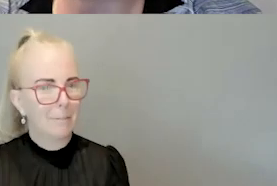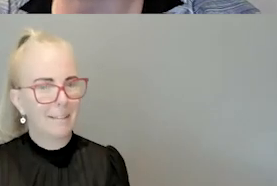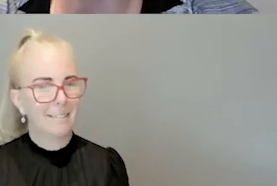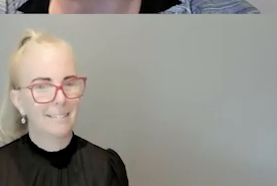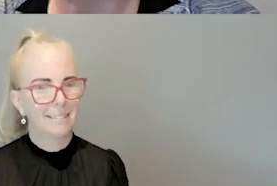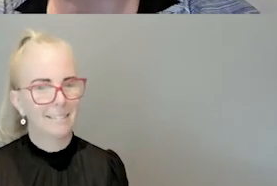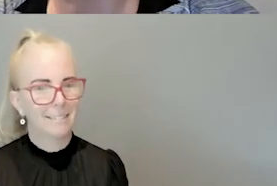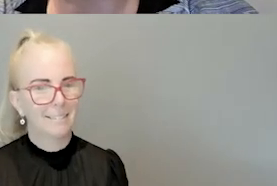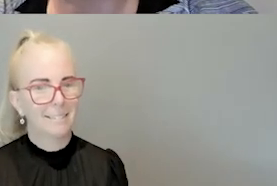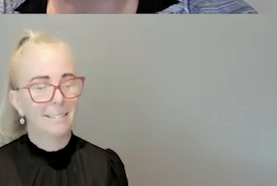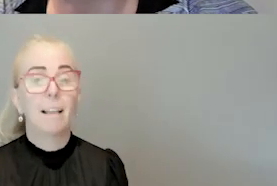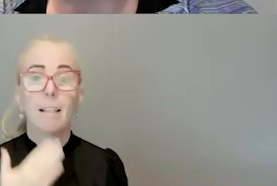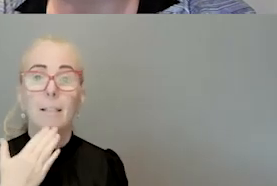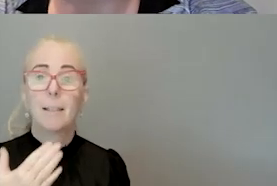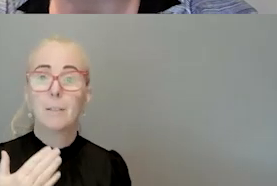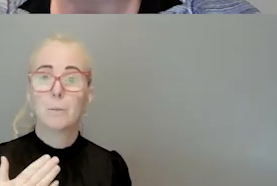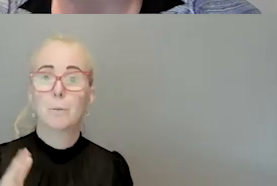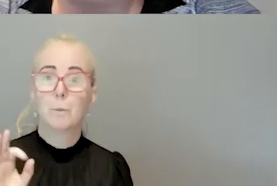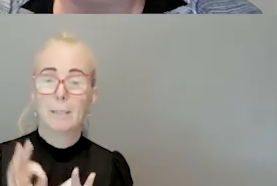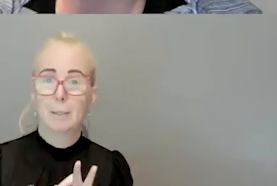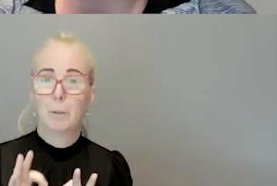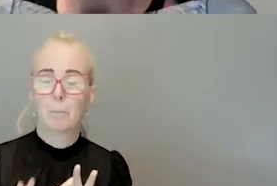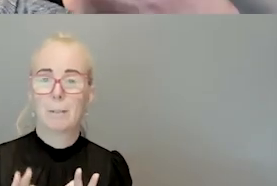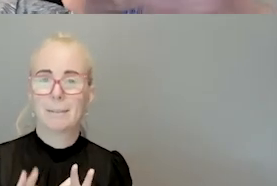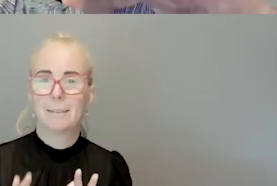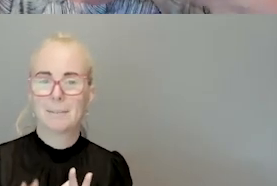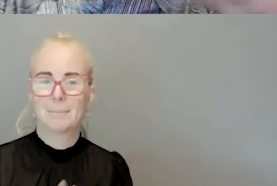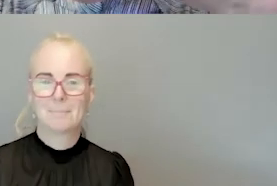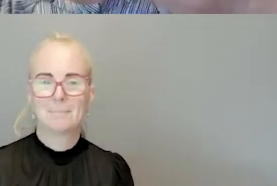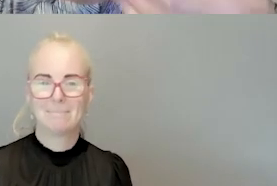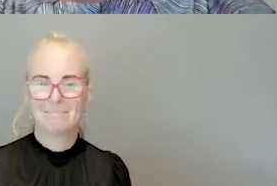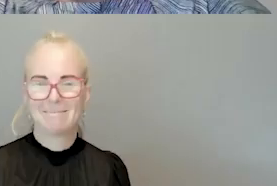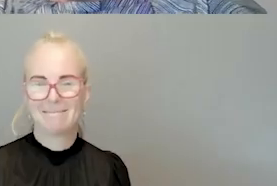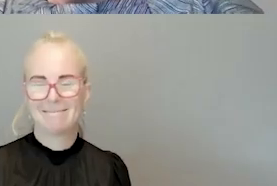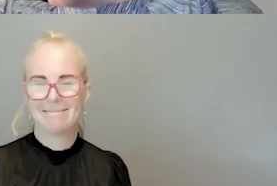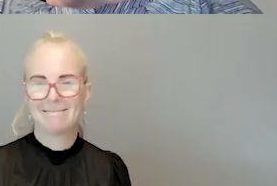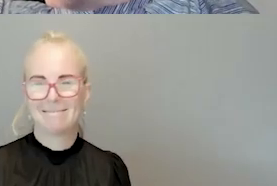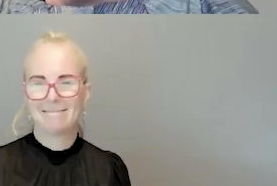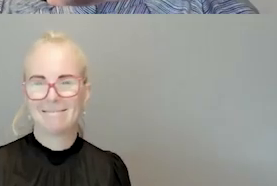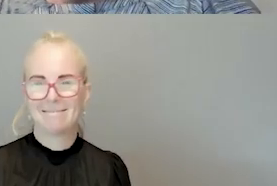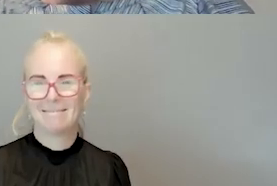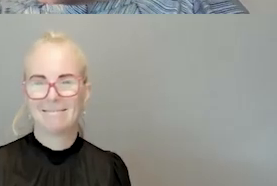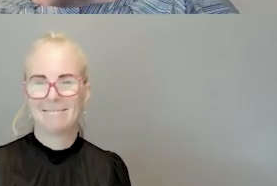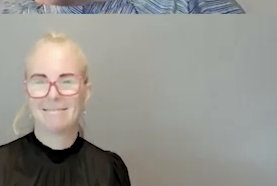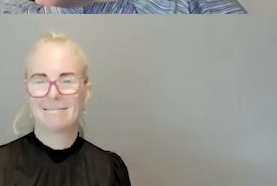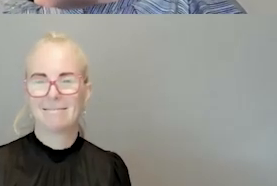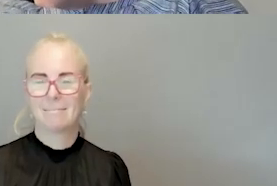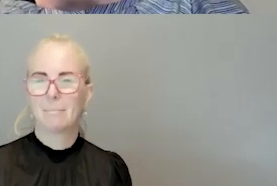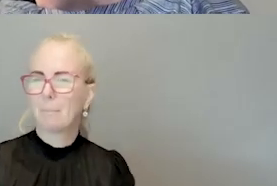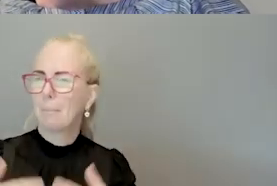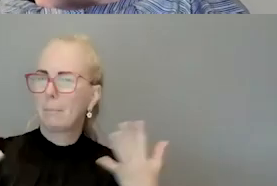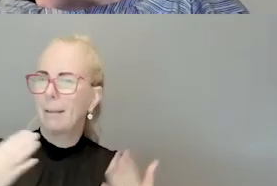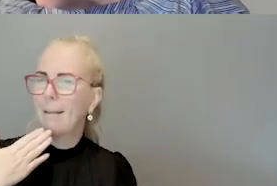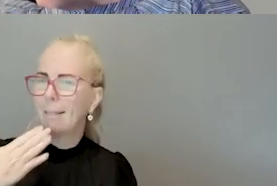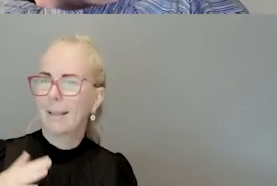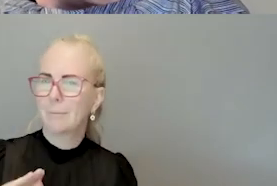and thank you so much, Auslan interpreters, for uh, many, many thanks for uh,